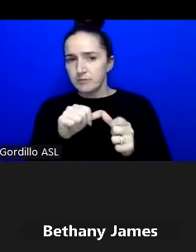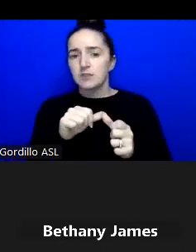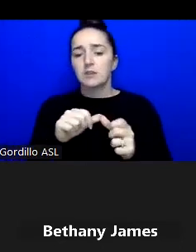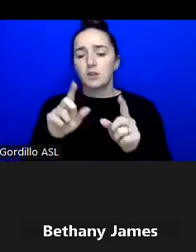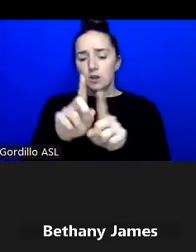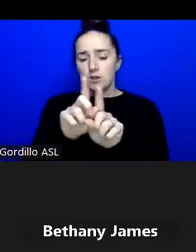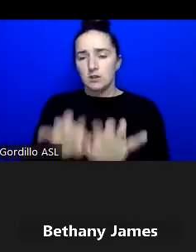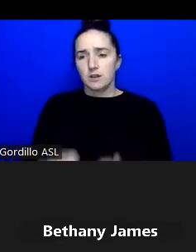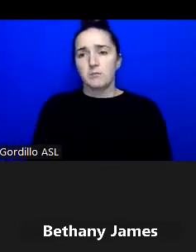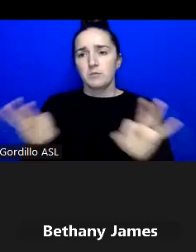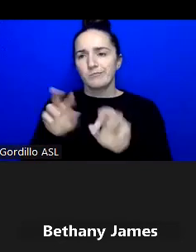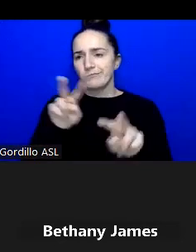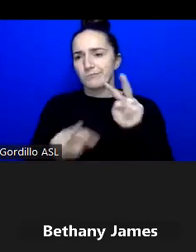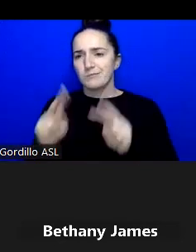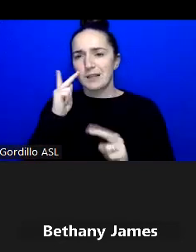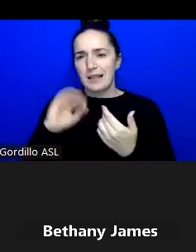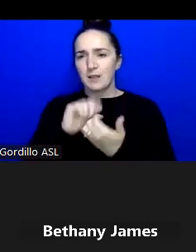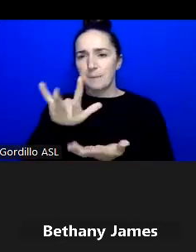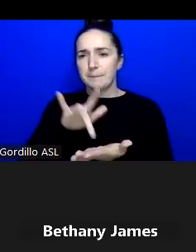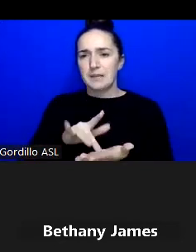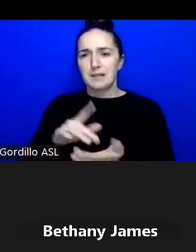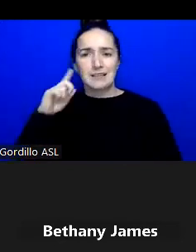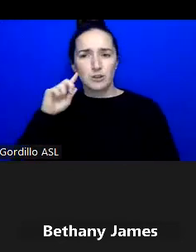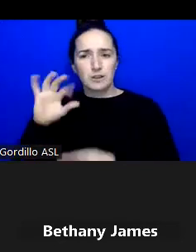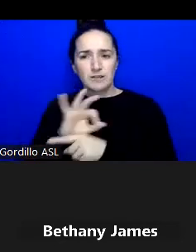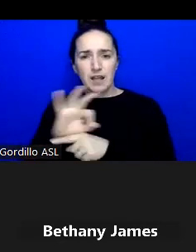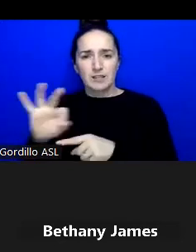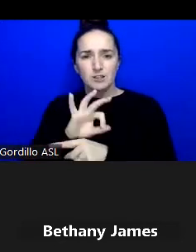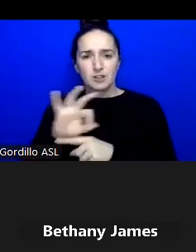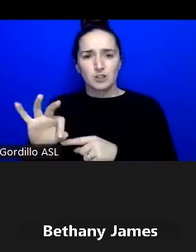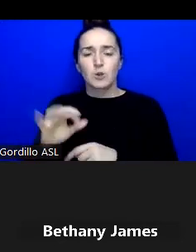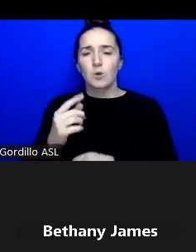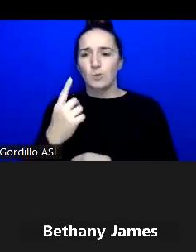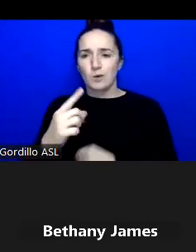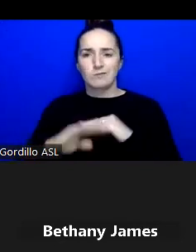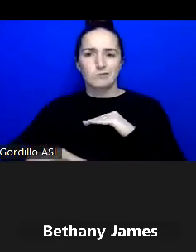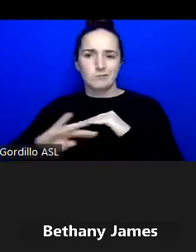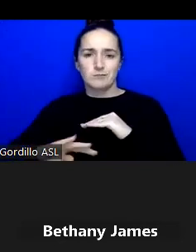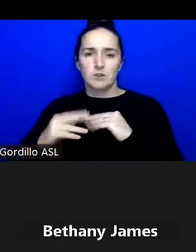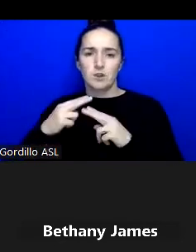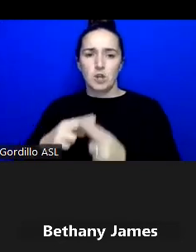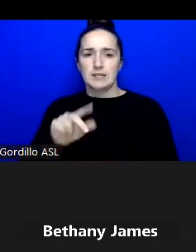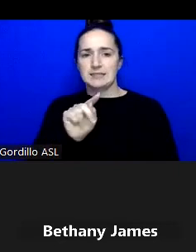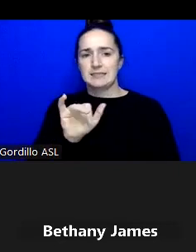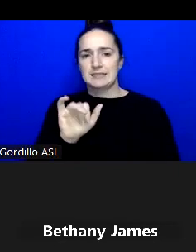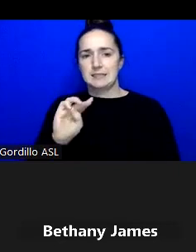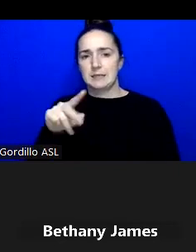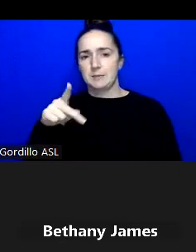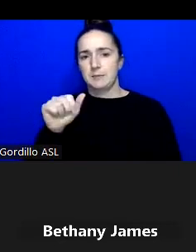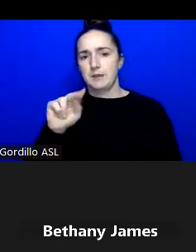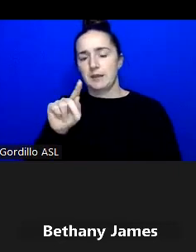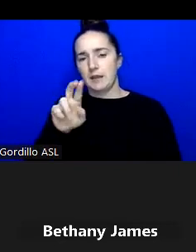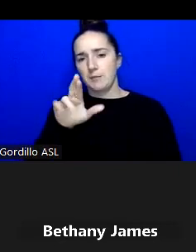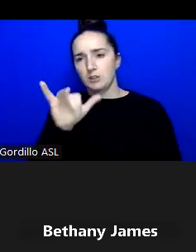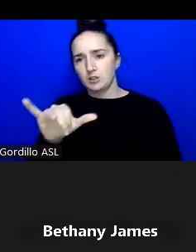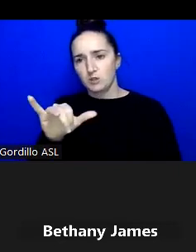of tests that we're able to do this. A basic one is what's called tympanometry. We also look at acoustic reflexes and decay. So